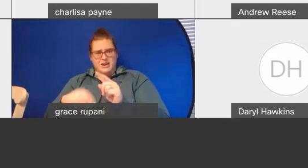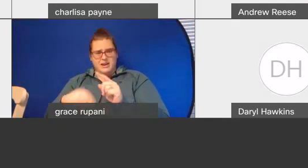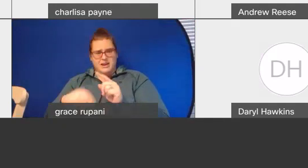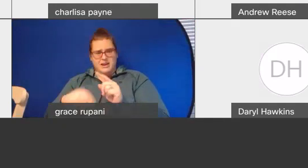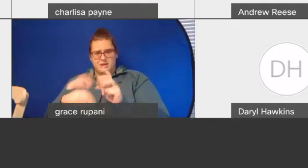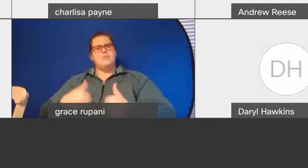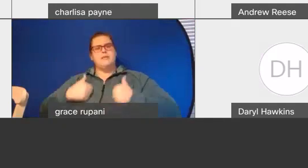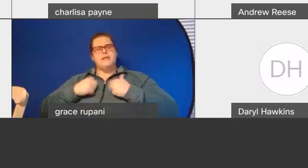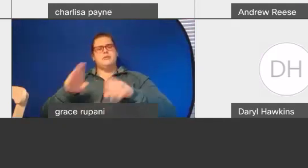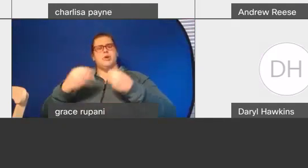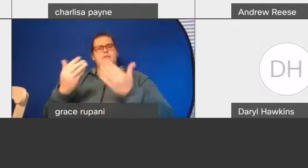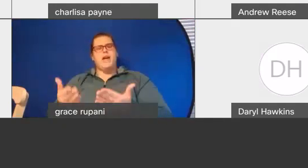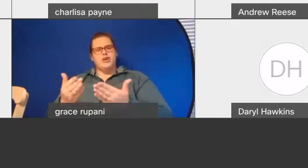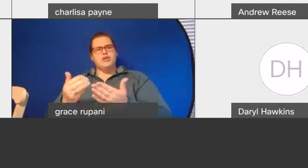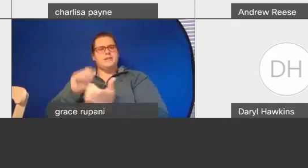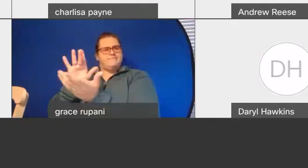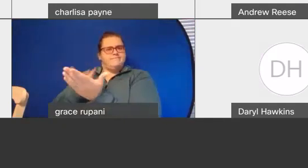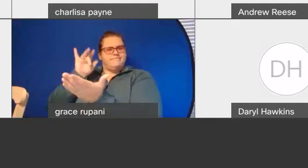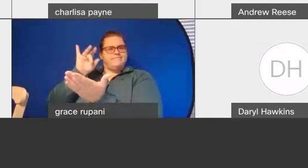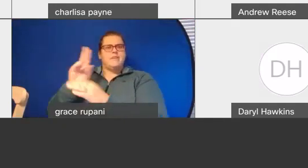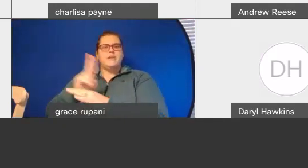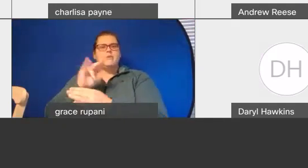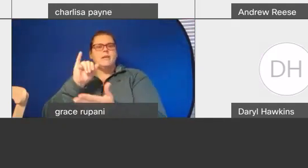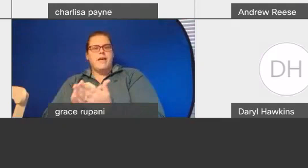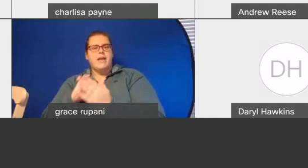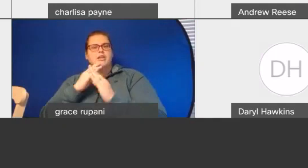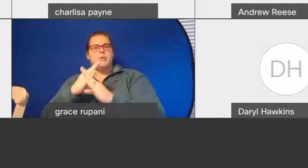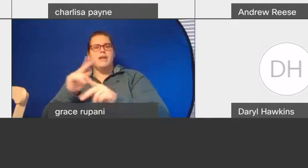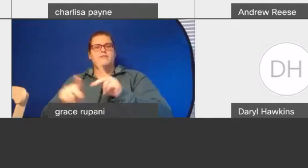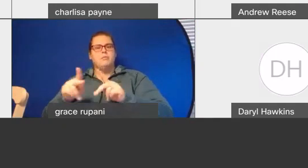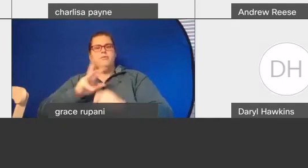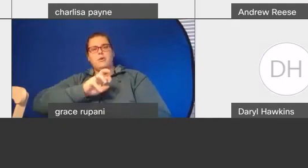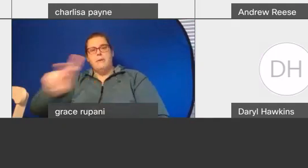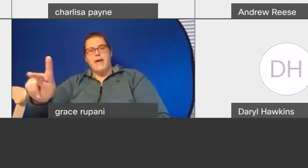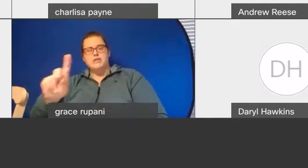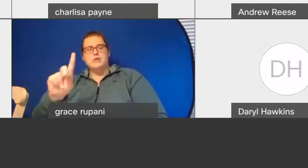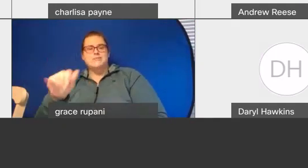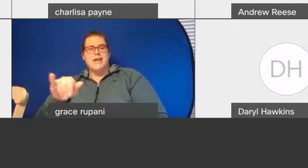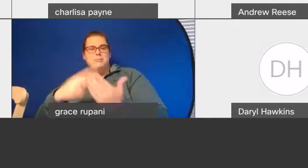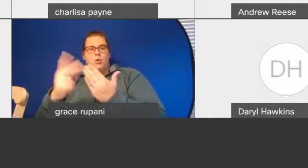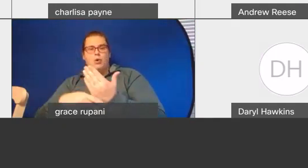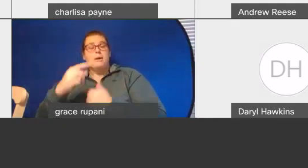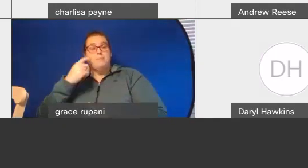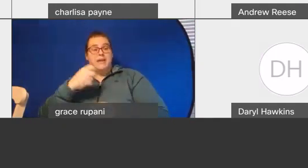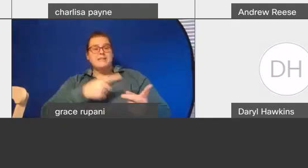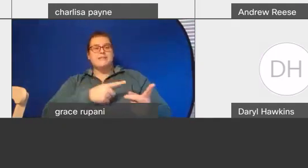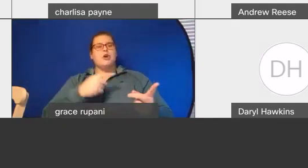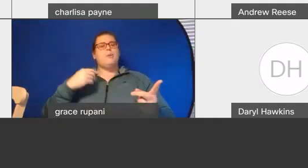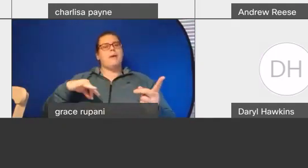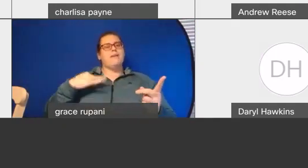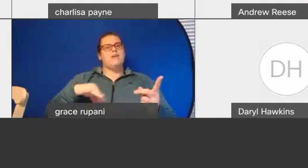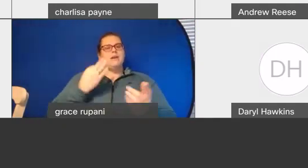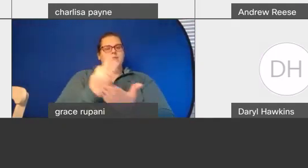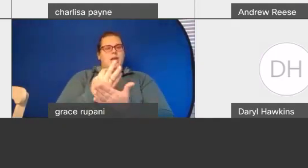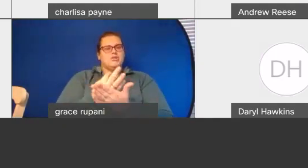prevent some of the persons to return to the day program because they are benefiting financially. How can DDS address